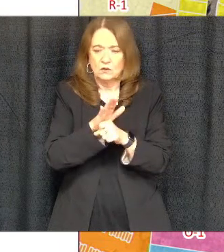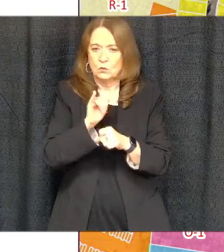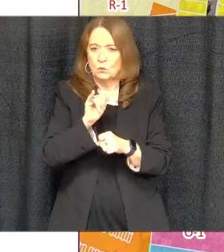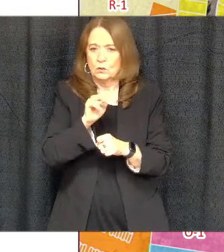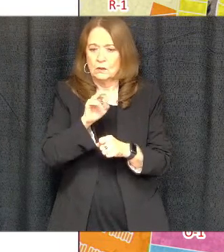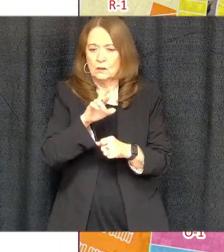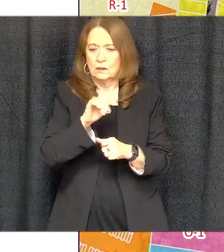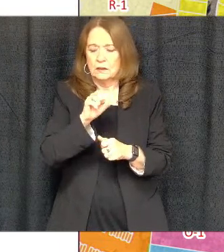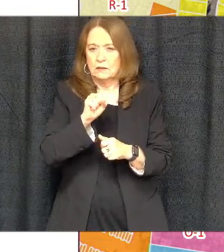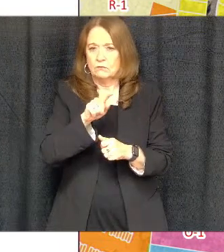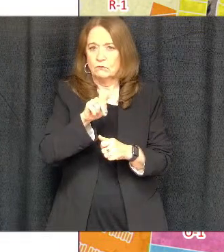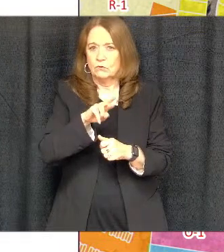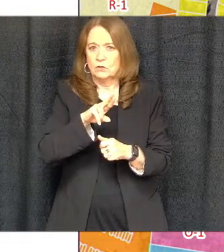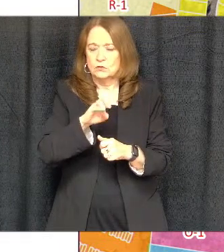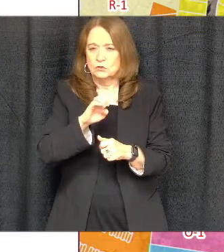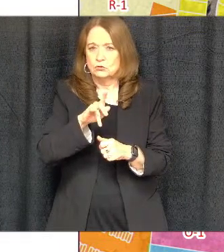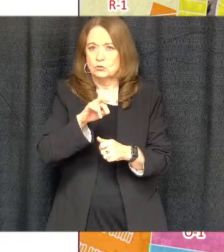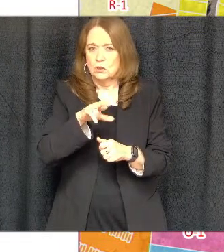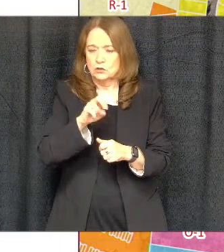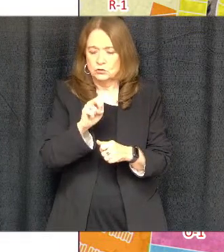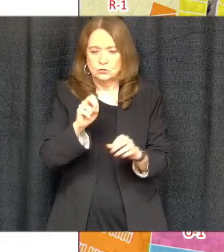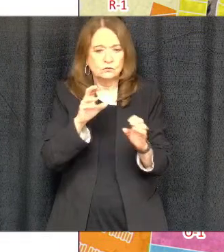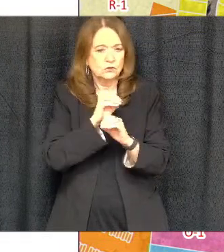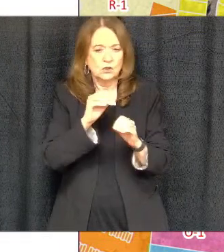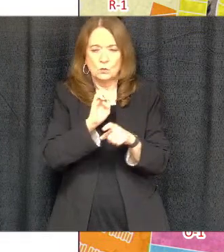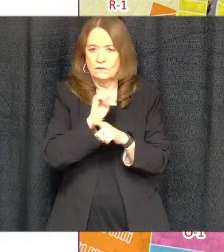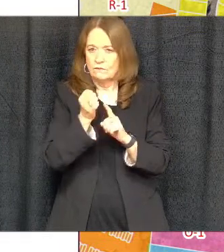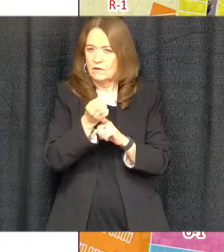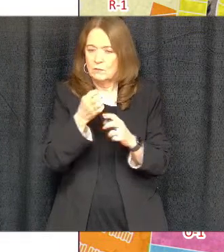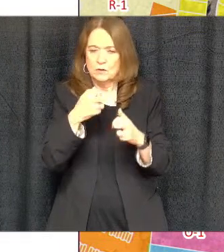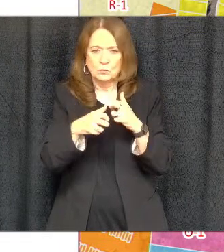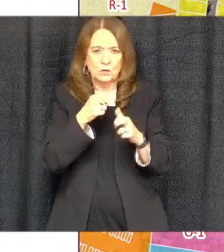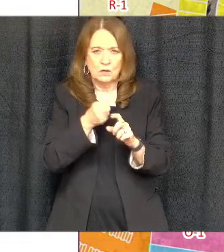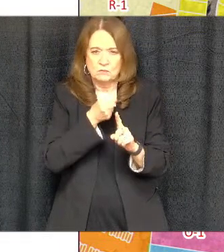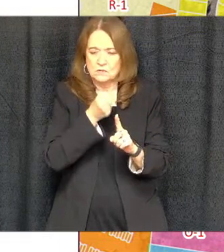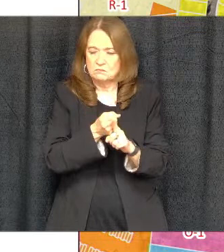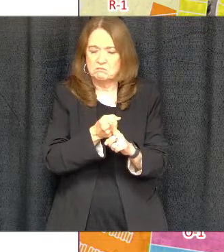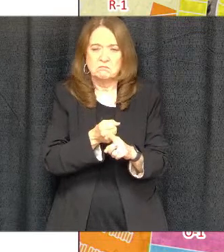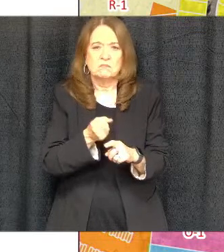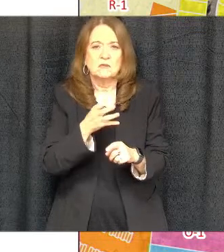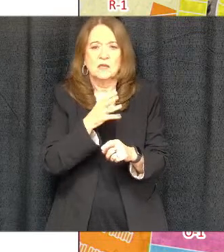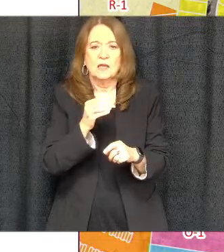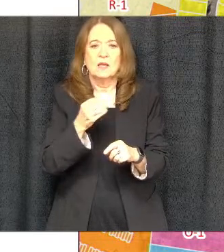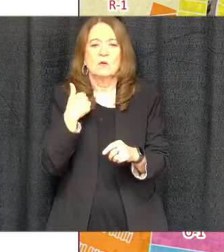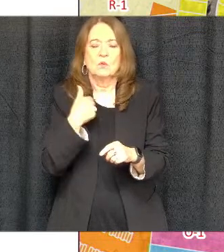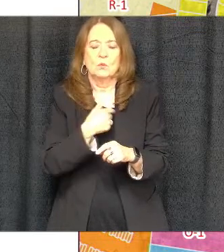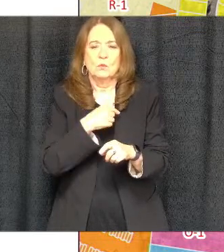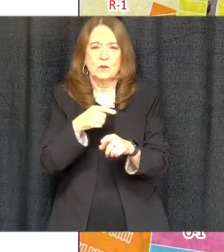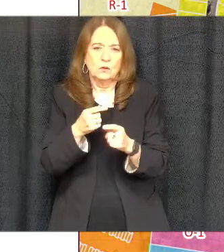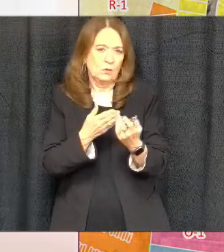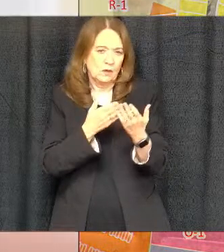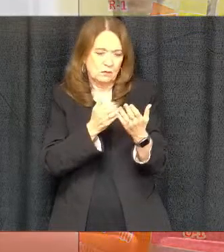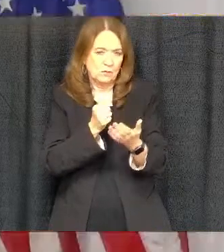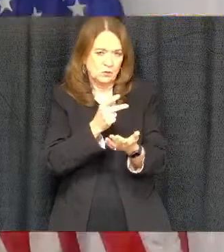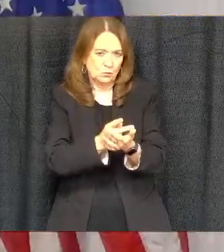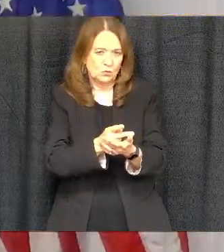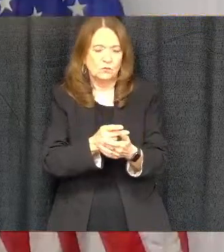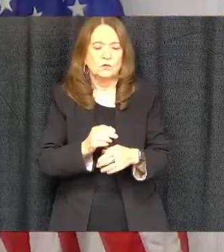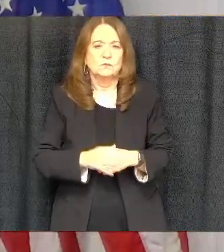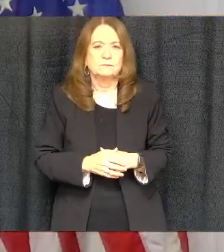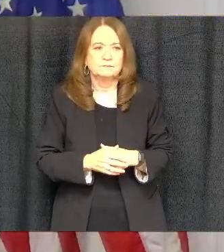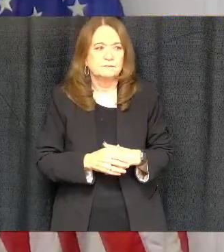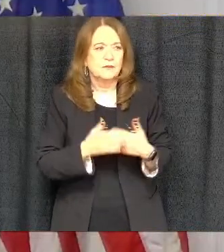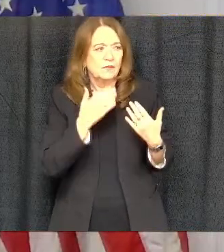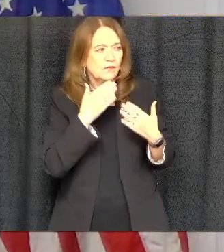serve the site and no adverse environmental issues were identified relative to this request. The Planning Commission also recommends approval. Thank you, Mr.